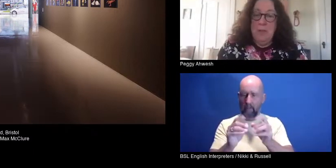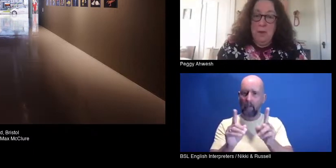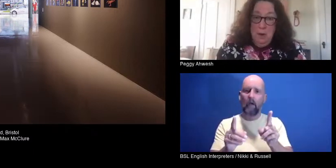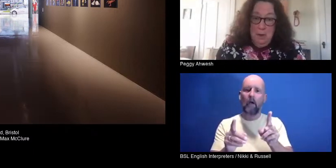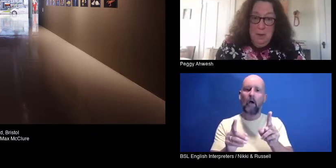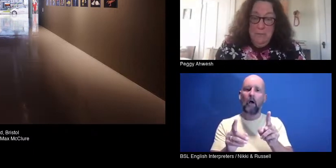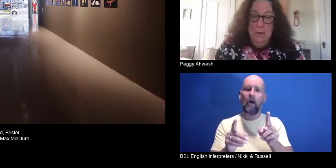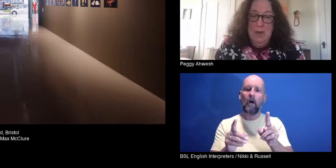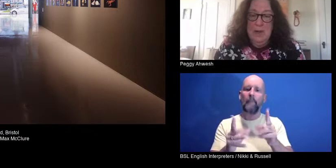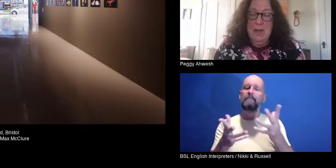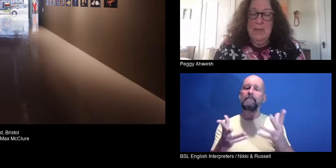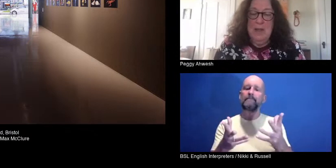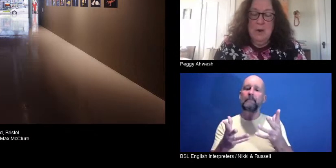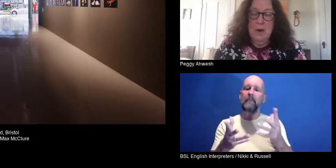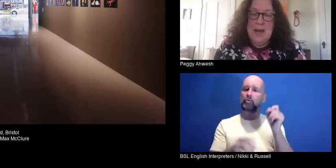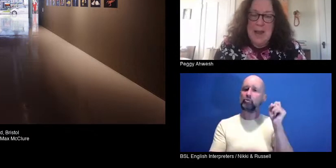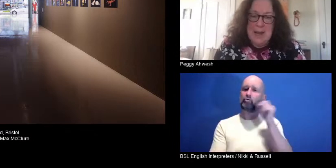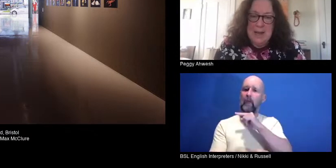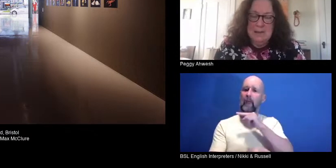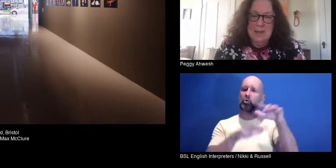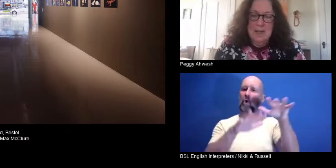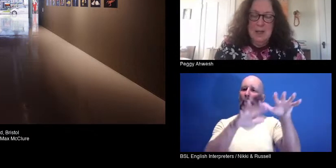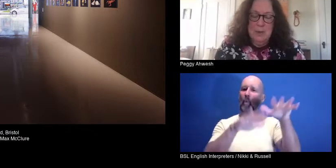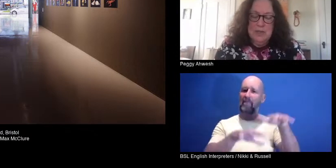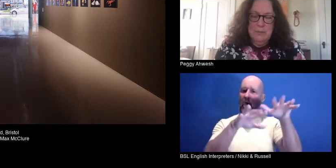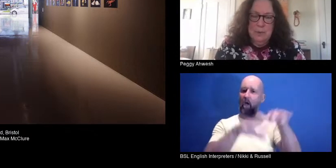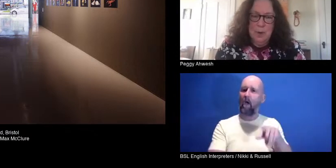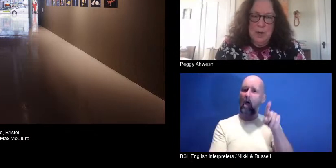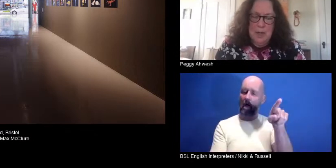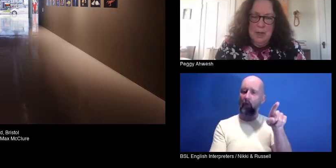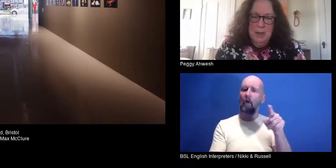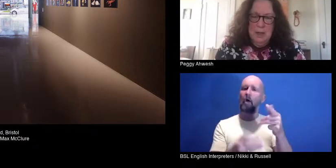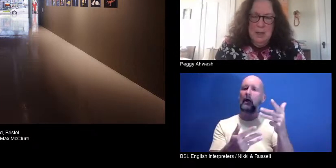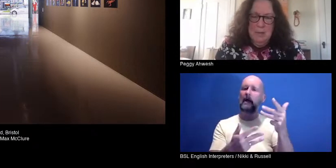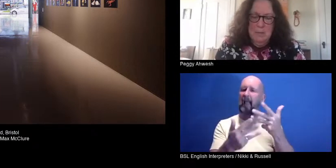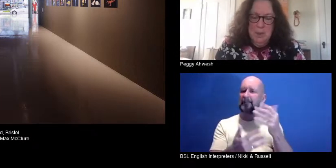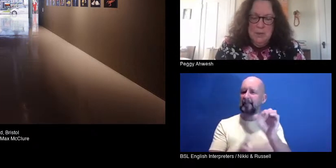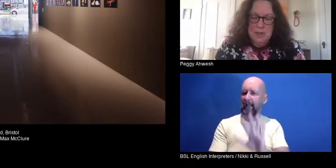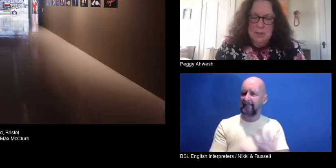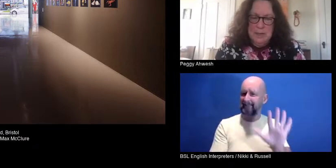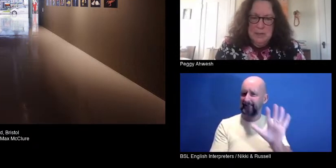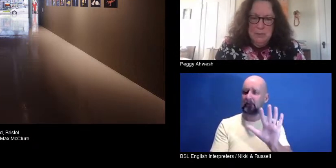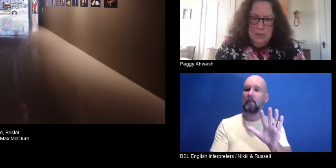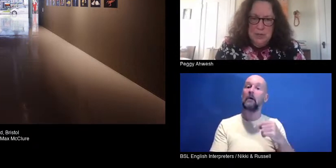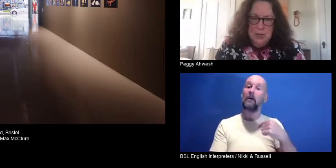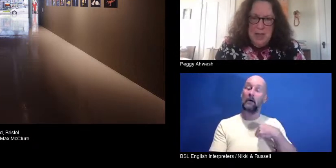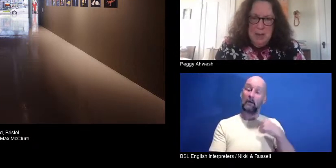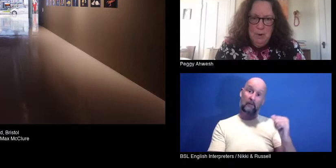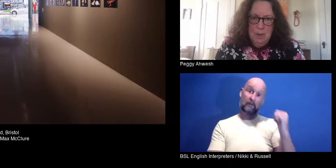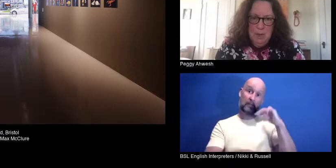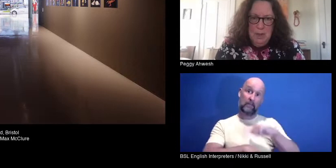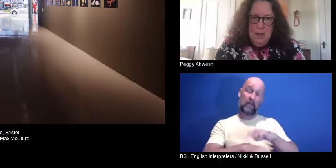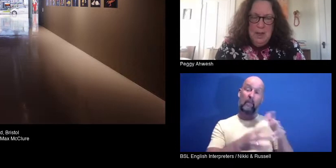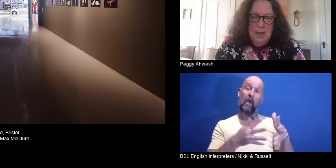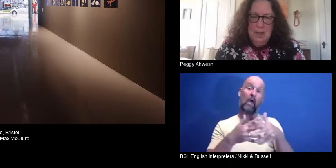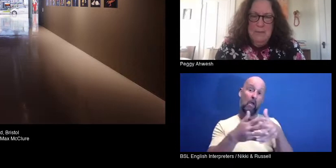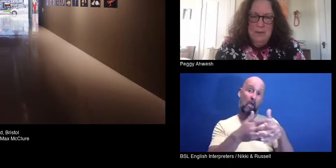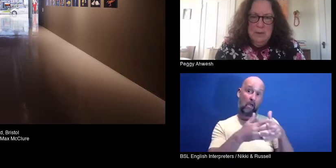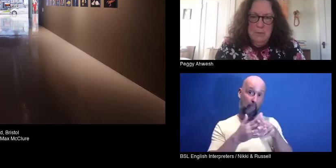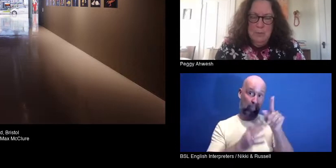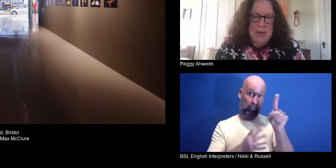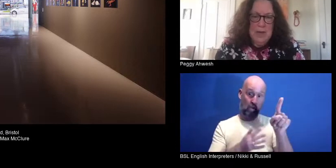Strange Weather in the early 90s, I was in Florida using a Pixel Vision camera,